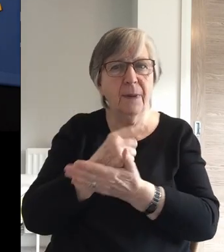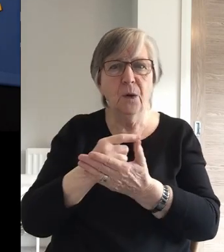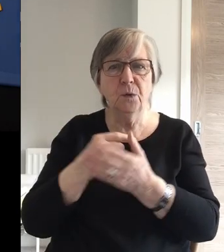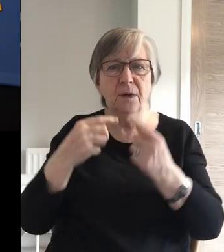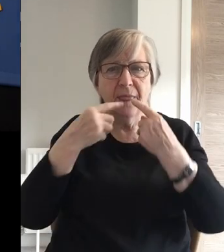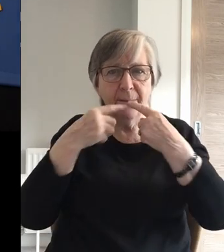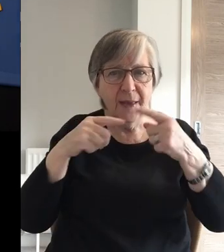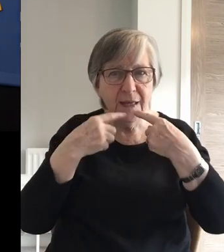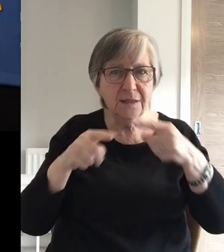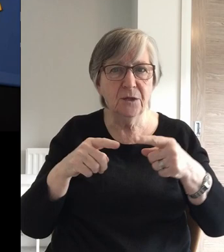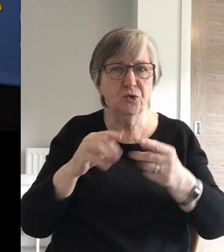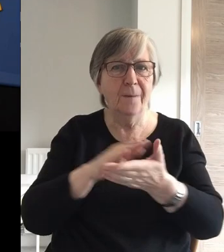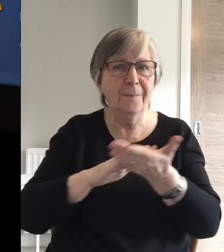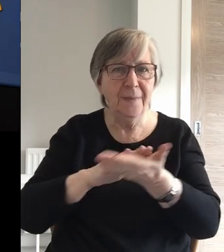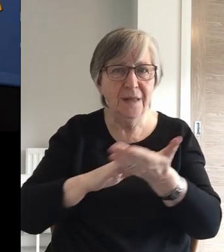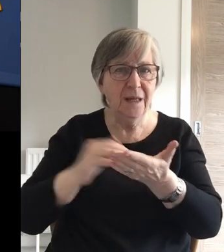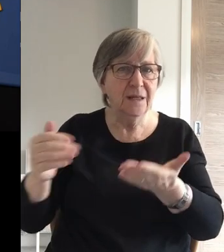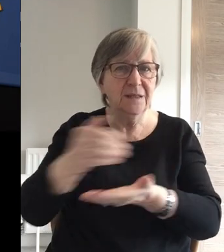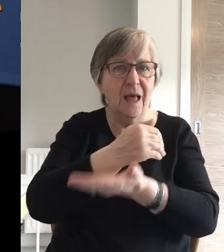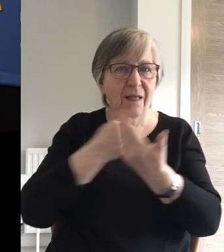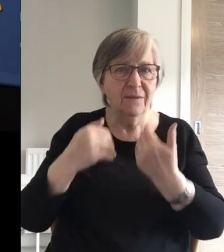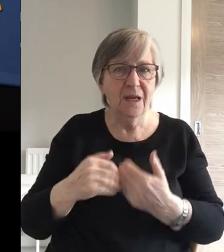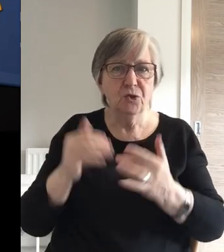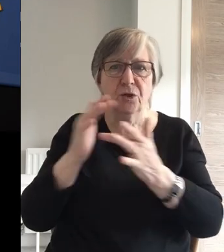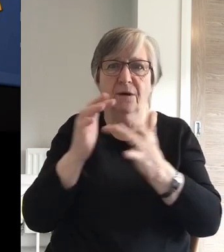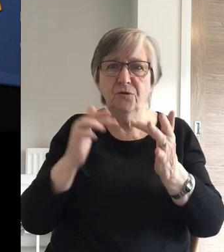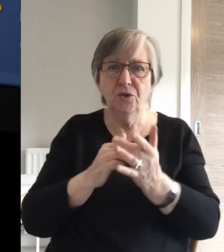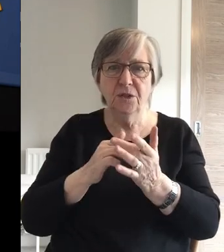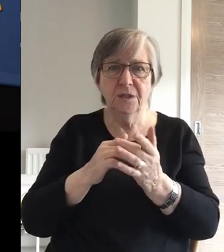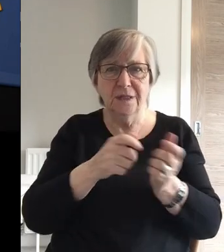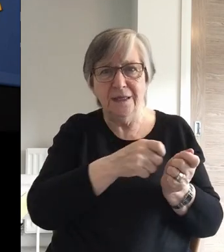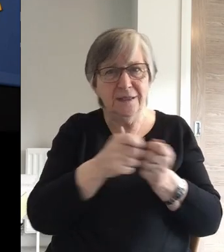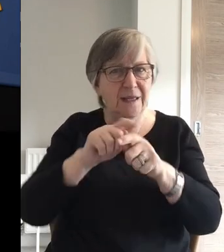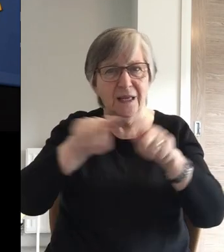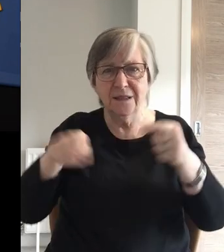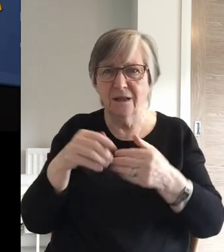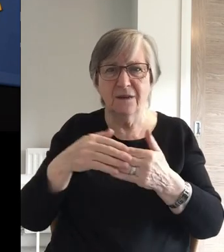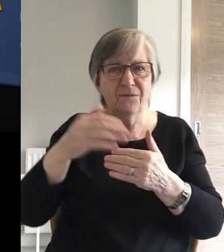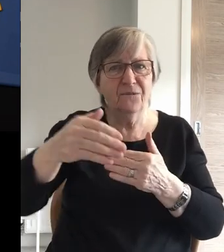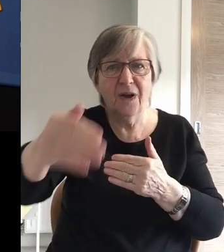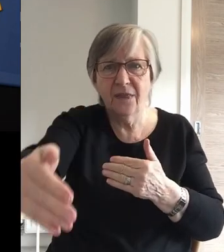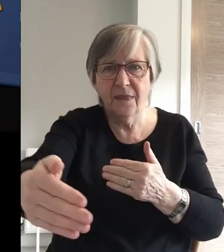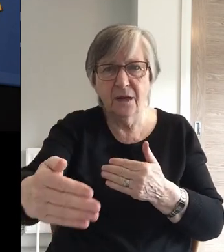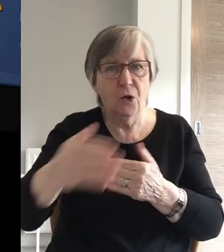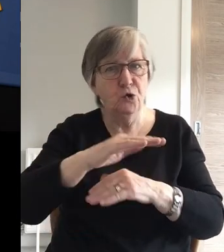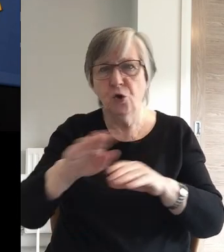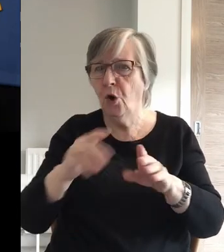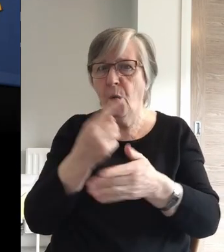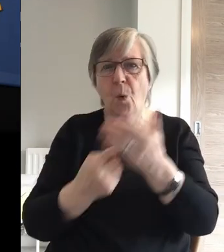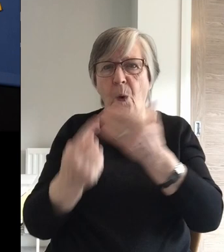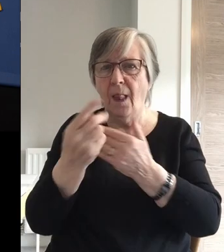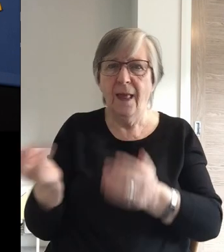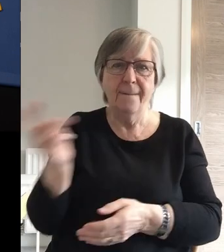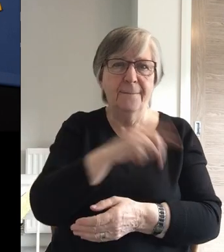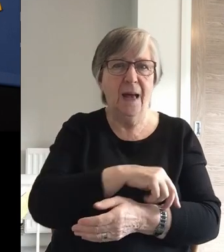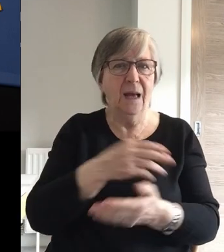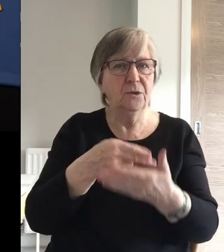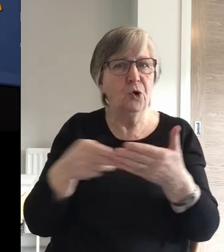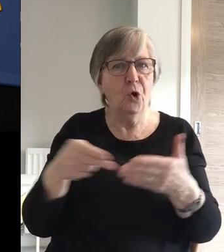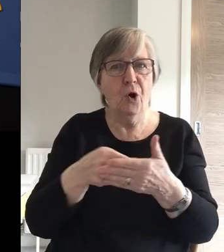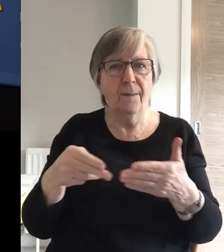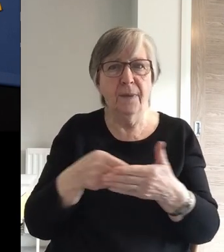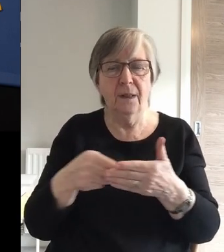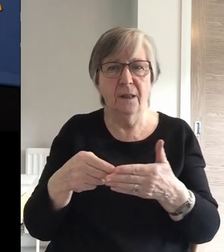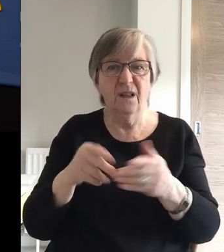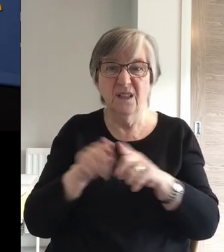meaning of Jesus, the salvation of Jesus, takes us further than simply a return to normal, simply going back to what there